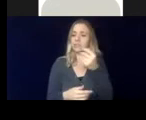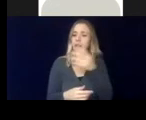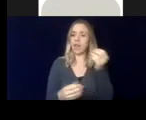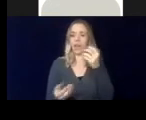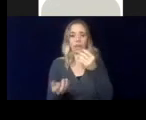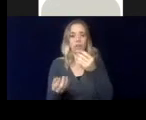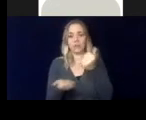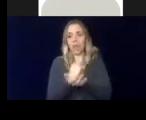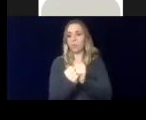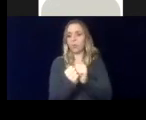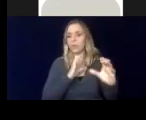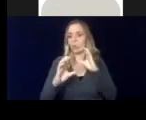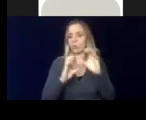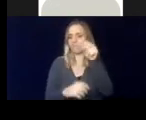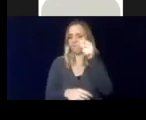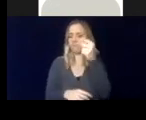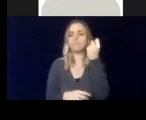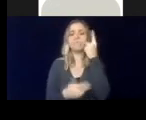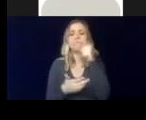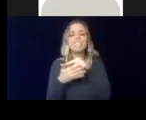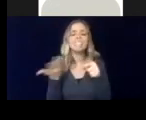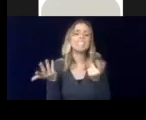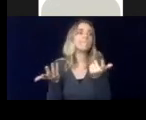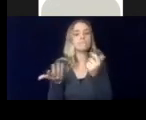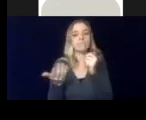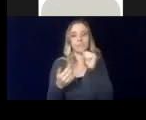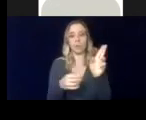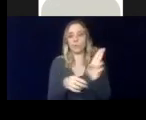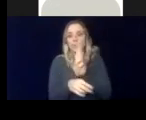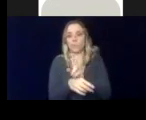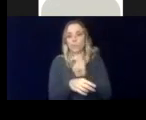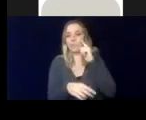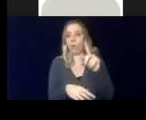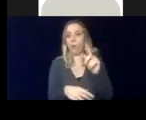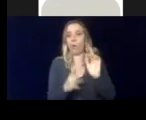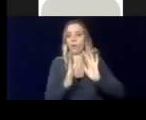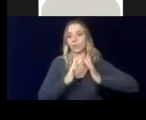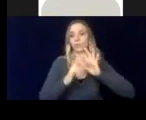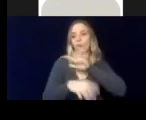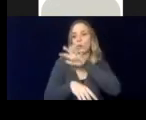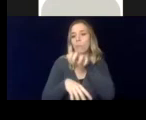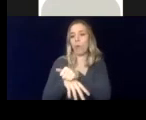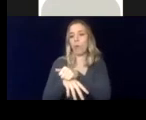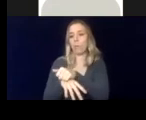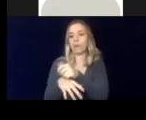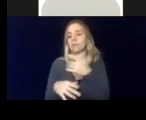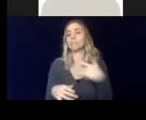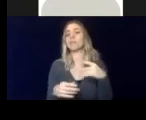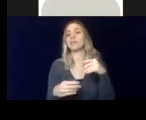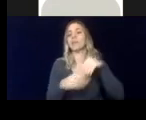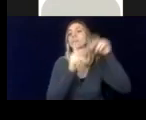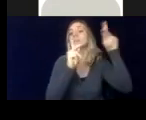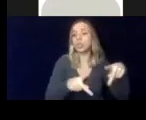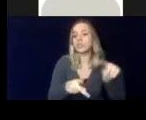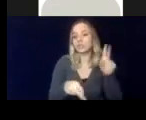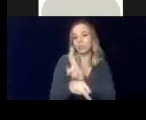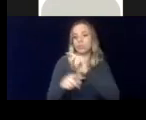rarely done, obviously, for telehealth or virtual, more in the in-person side.